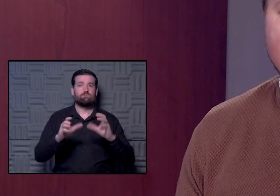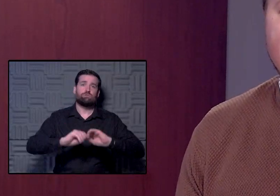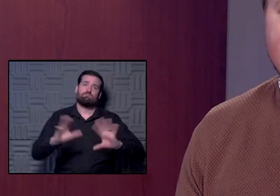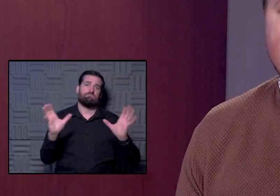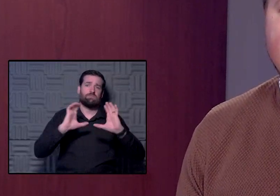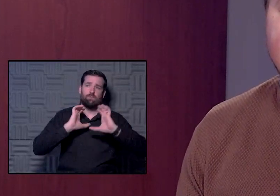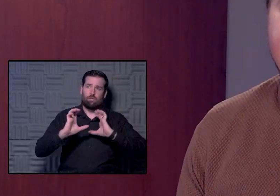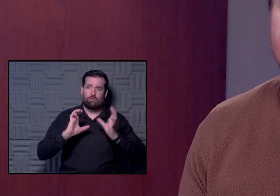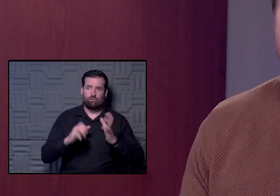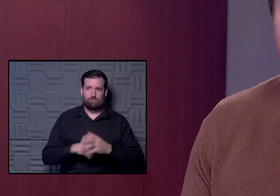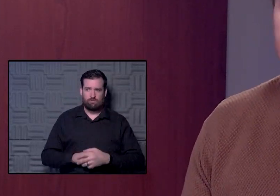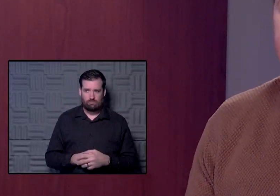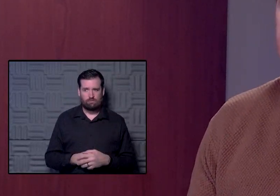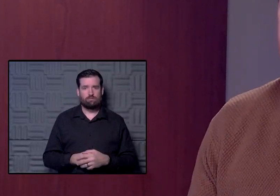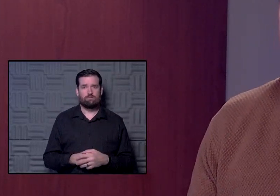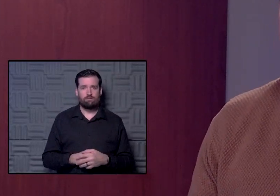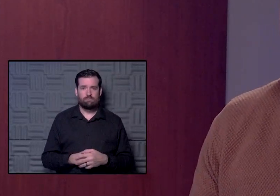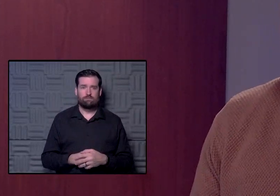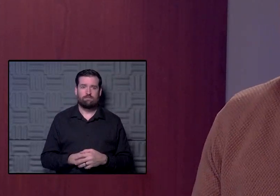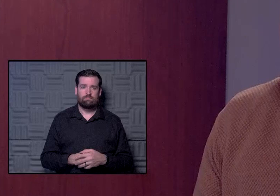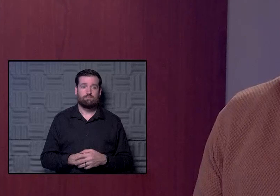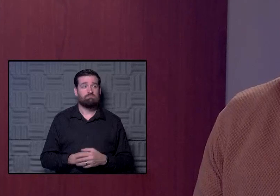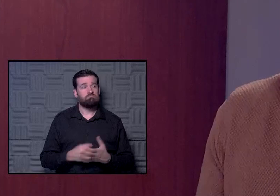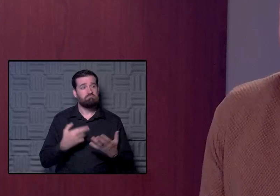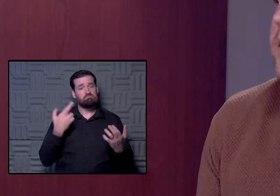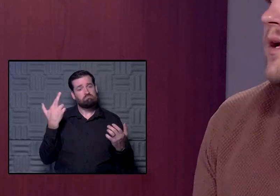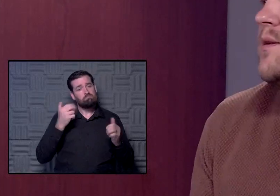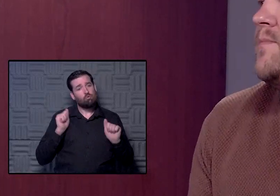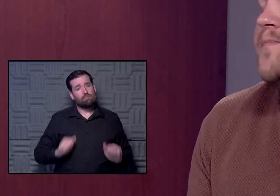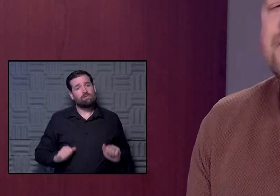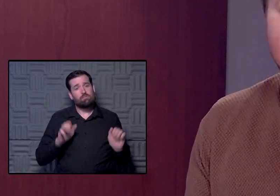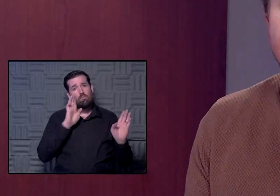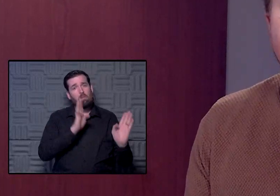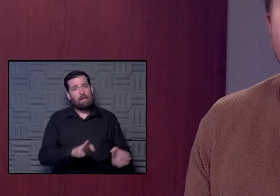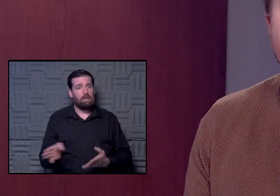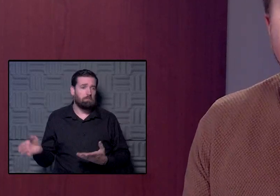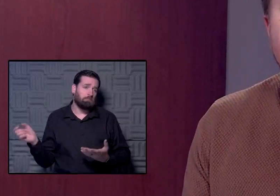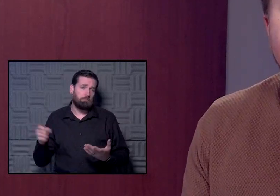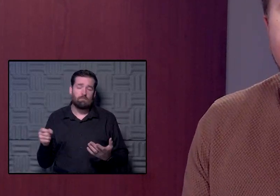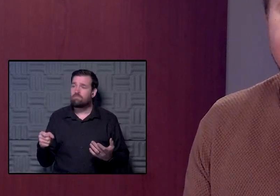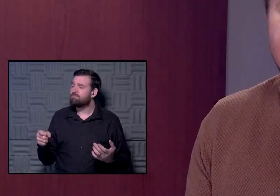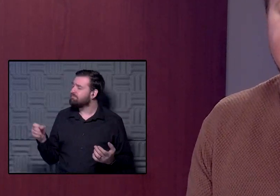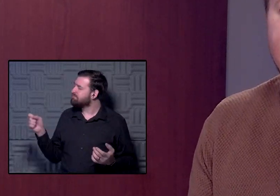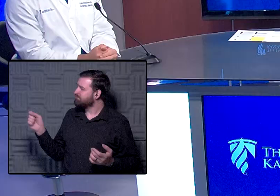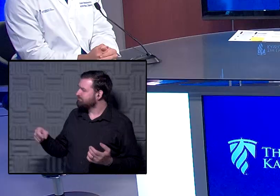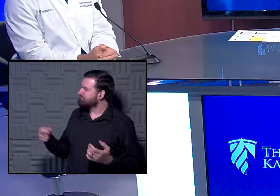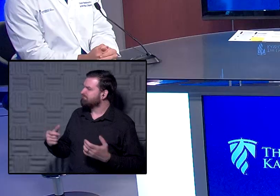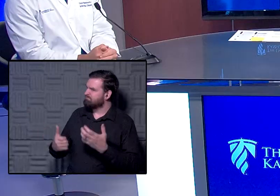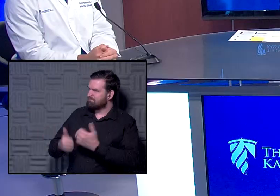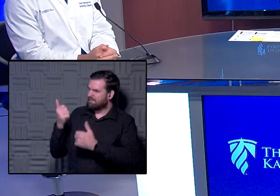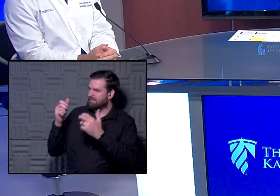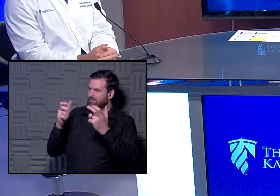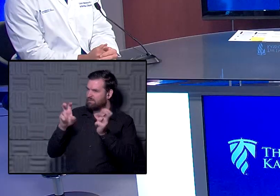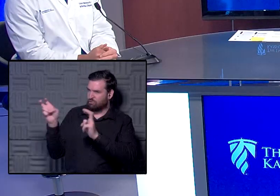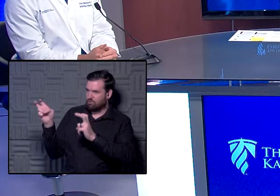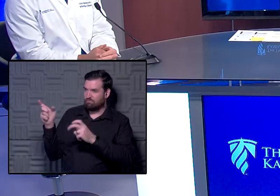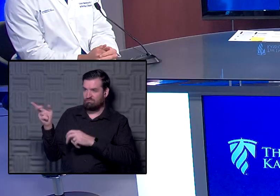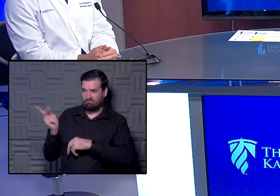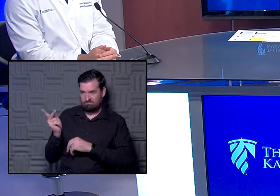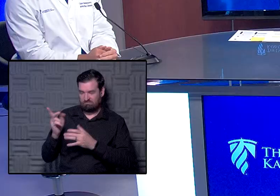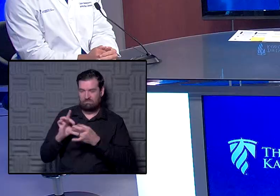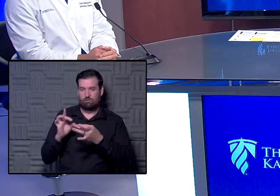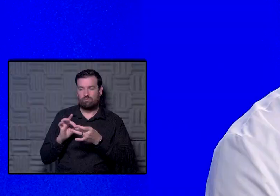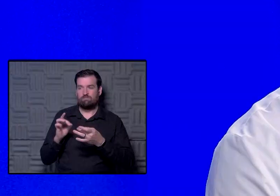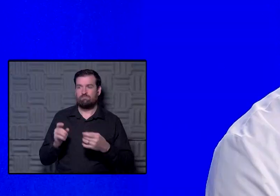about what we're doing. And then I think it is a reasonable plan. Yeah, I think the biggest issue is, as you both have